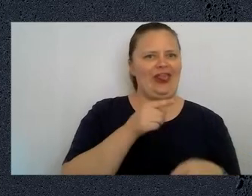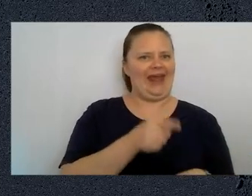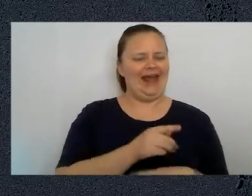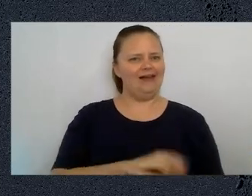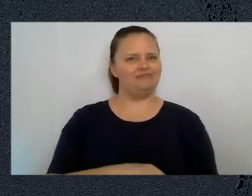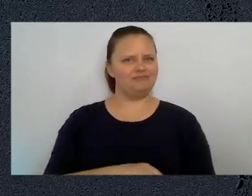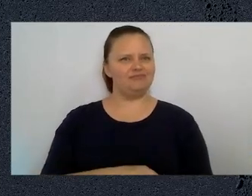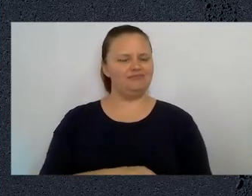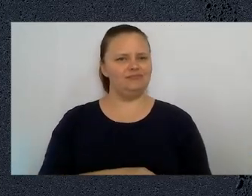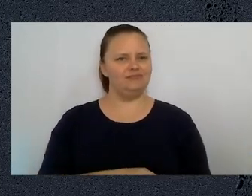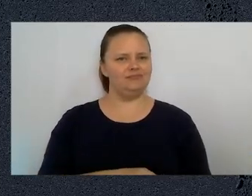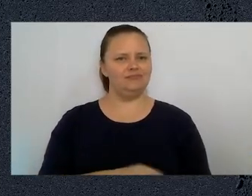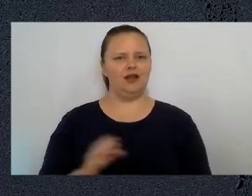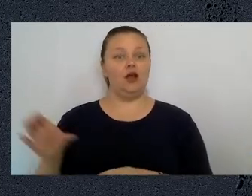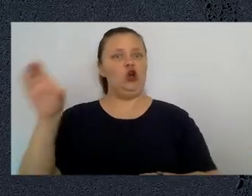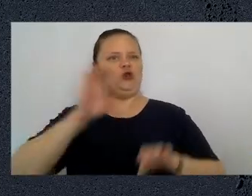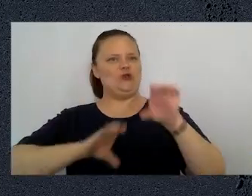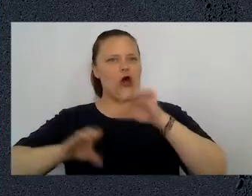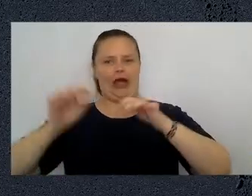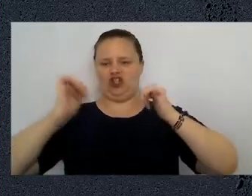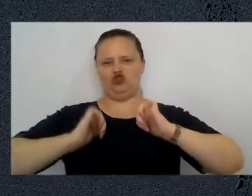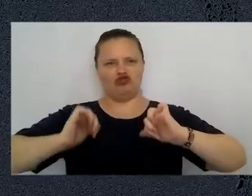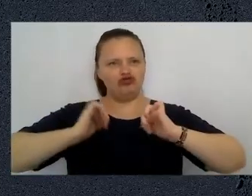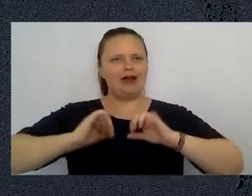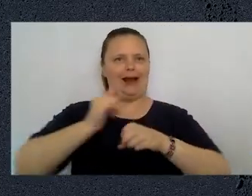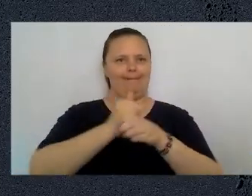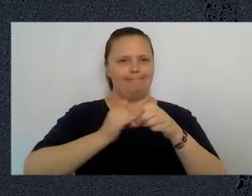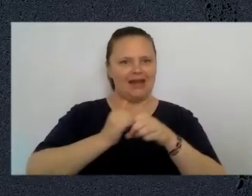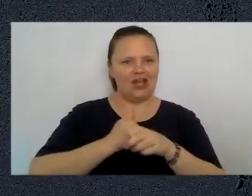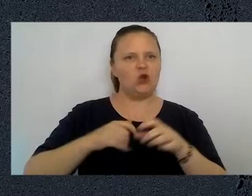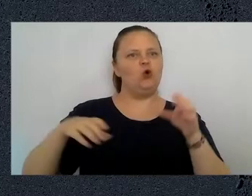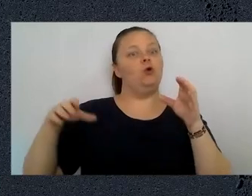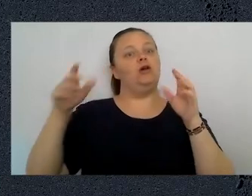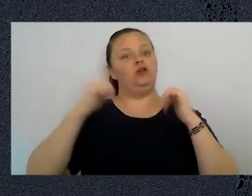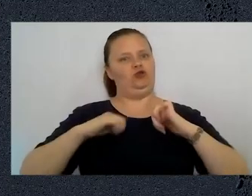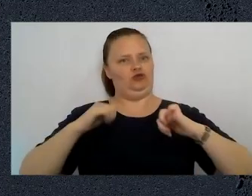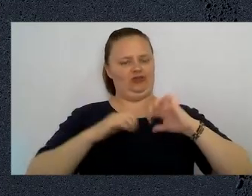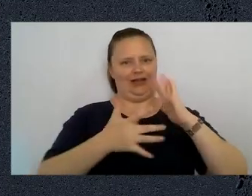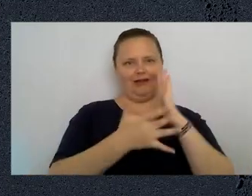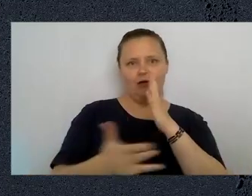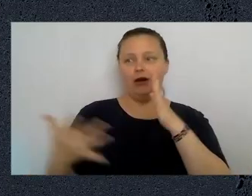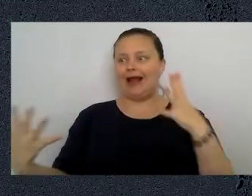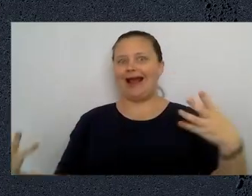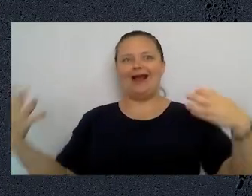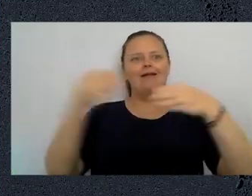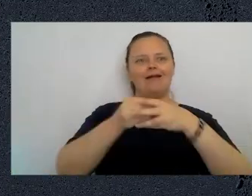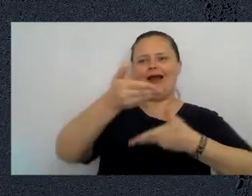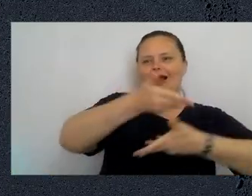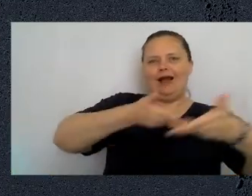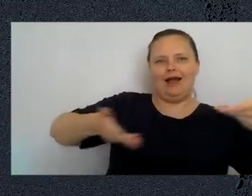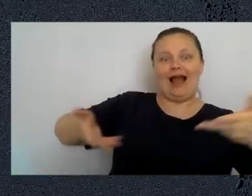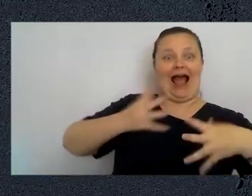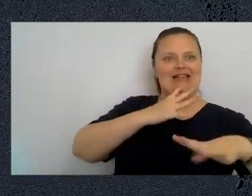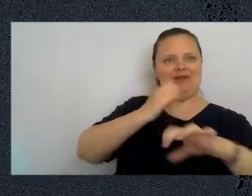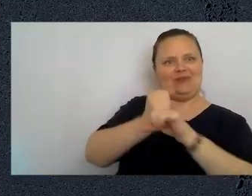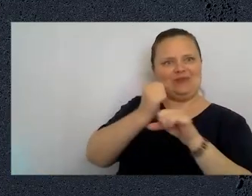scientists, science-trained people, medically trained people, technologically engaging trained people? With parliamentarians. Actually, as parliamentarians. That'd be